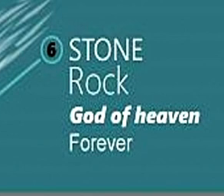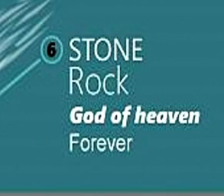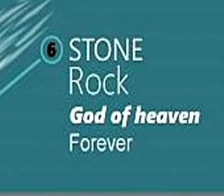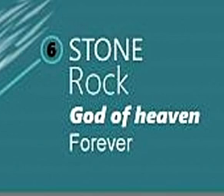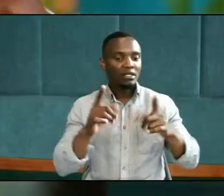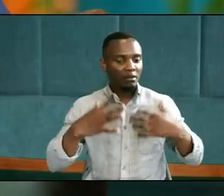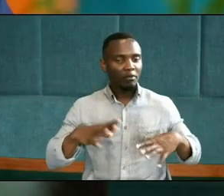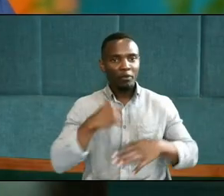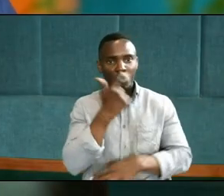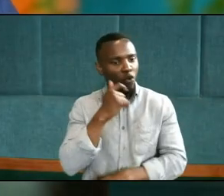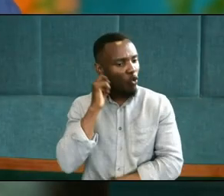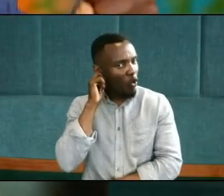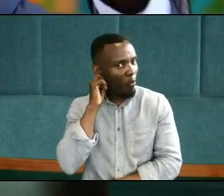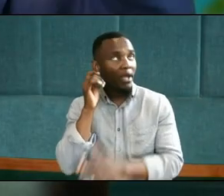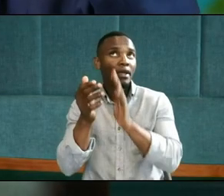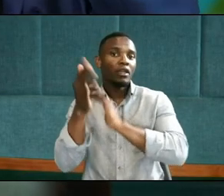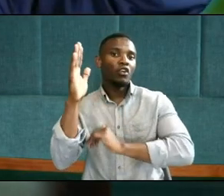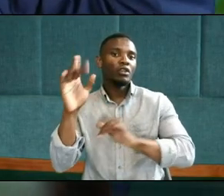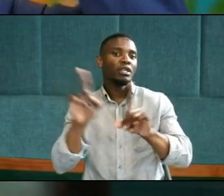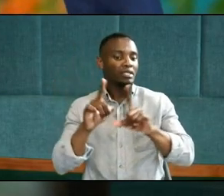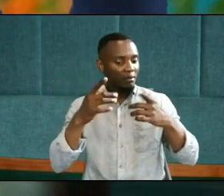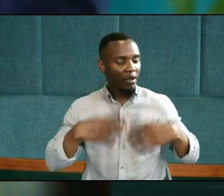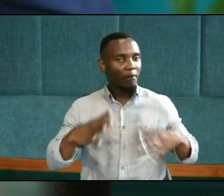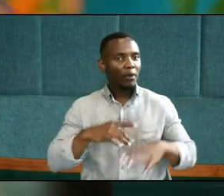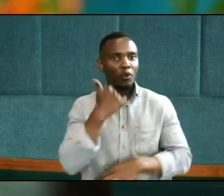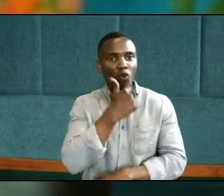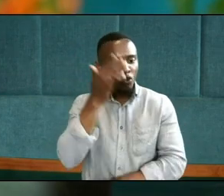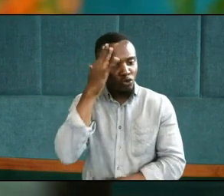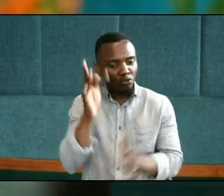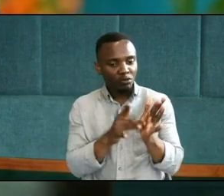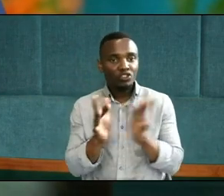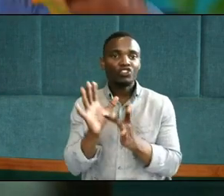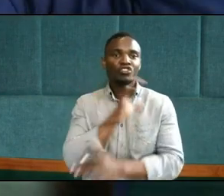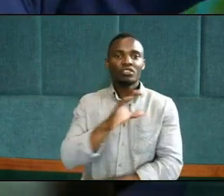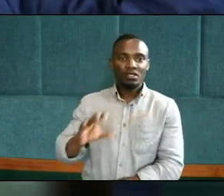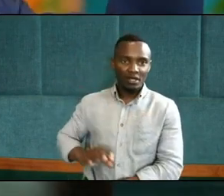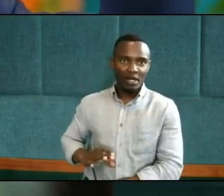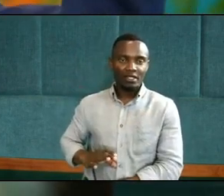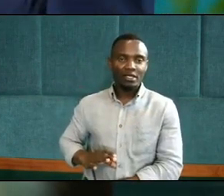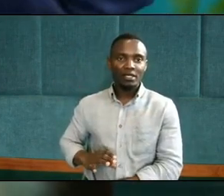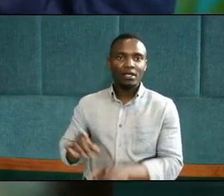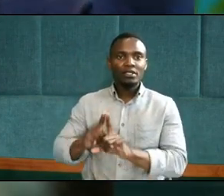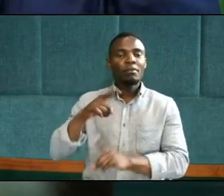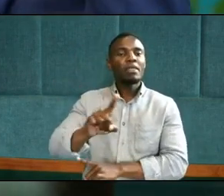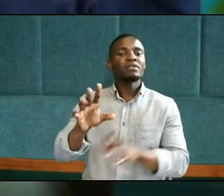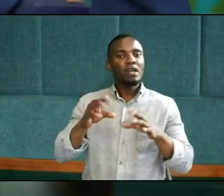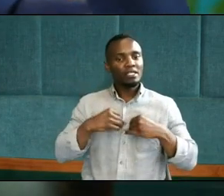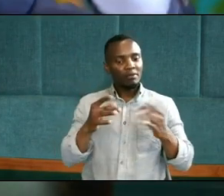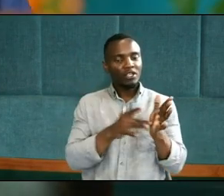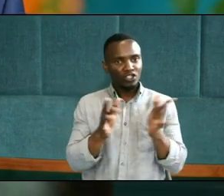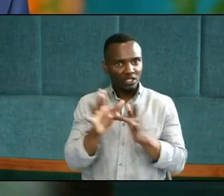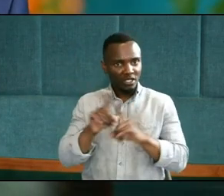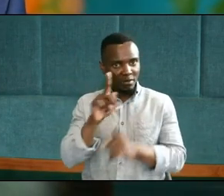are obedient to God. Those people who know Jesus Christ as their personal savior. They acknowledge Jesus as the king. They